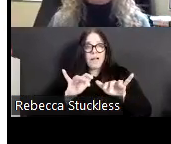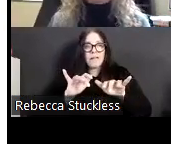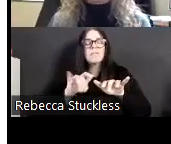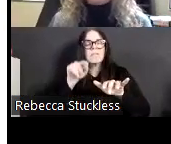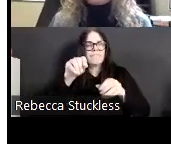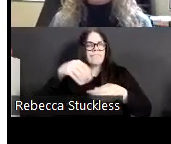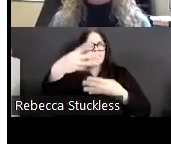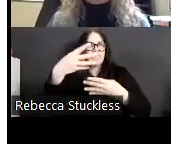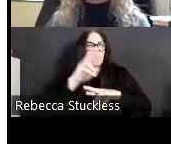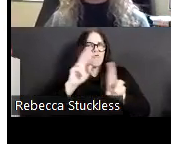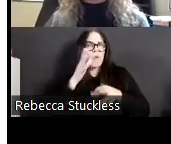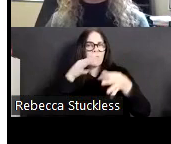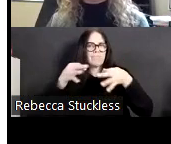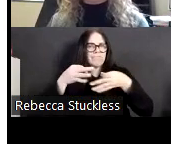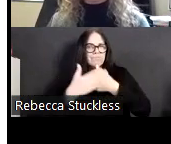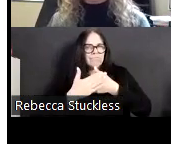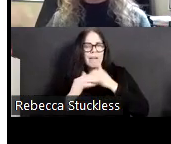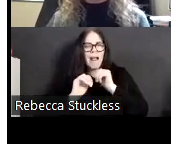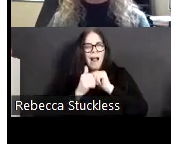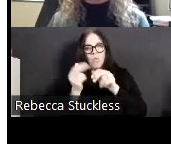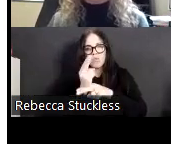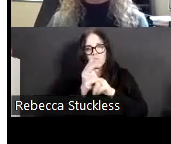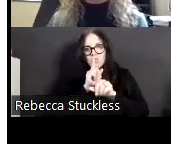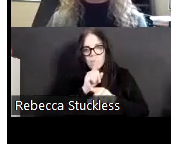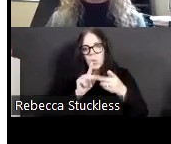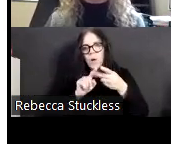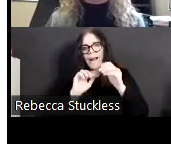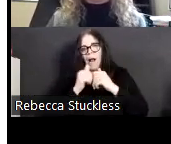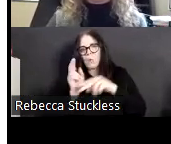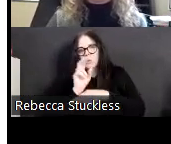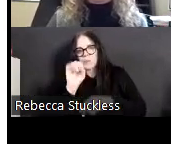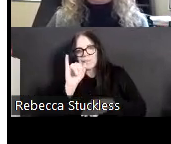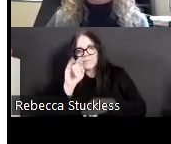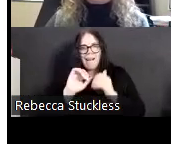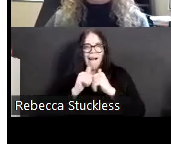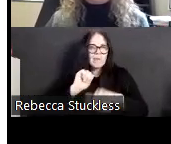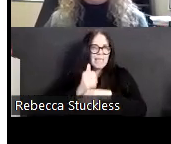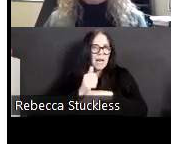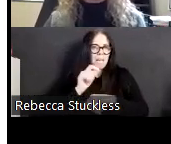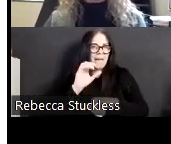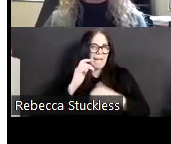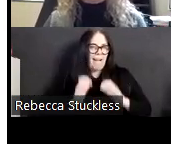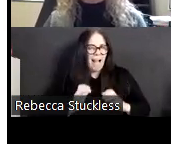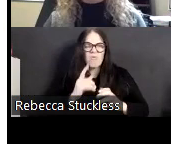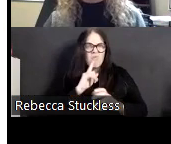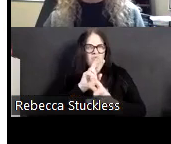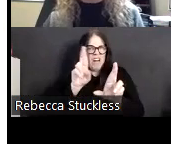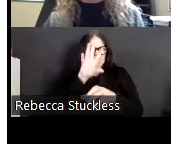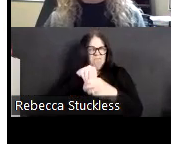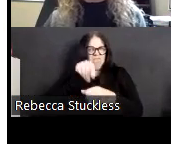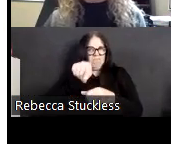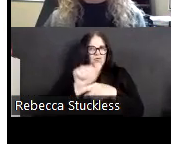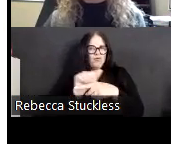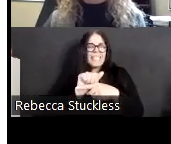the reports, how to use the site, how to set up your clients and whatnot. So all that training is included. It's not